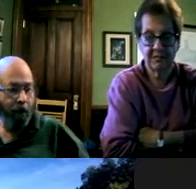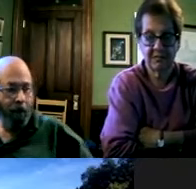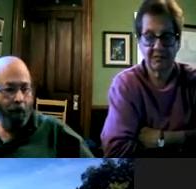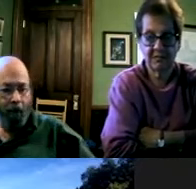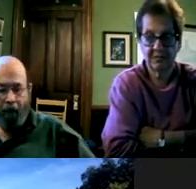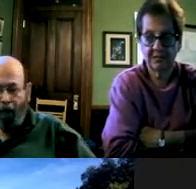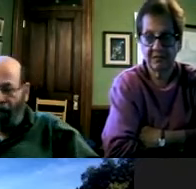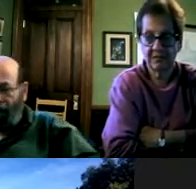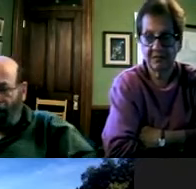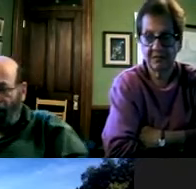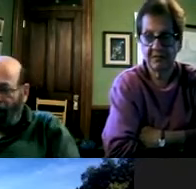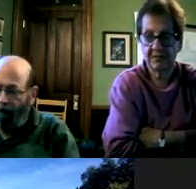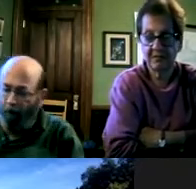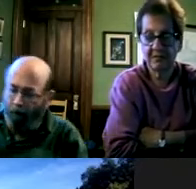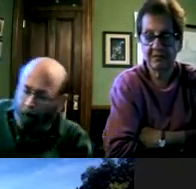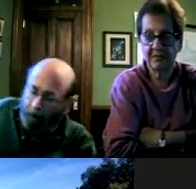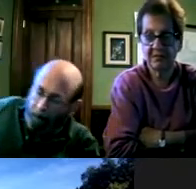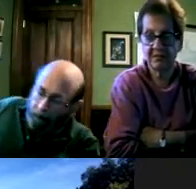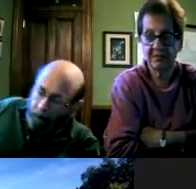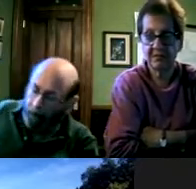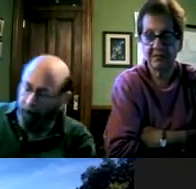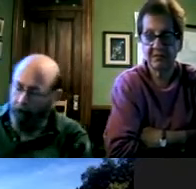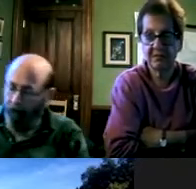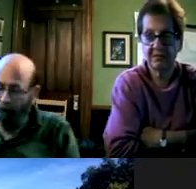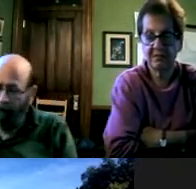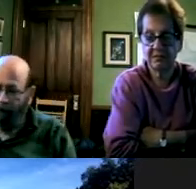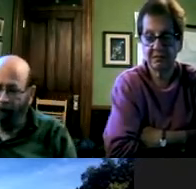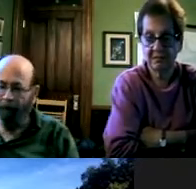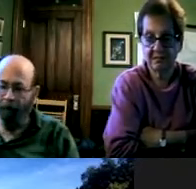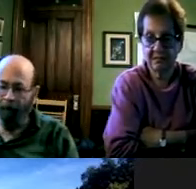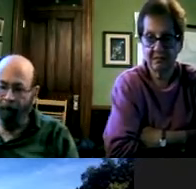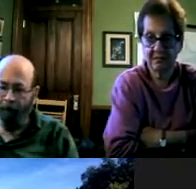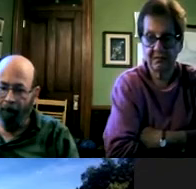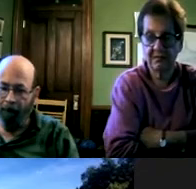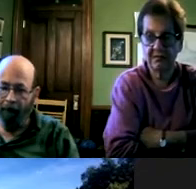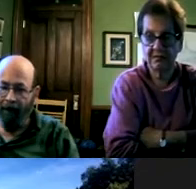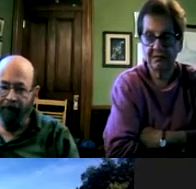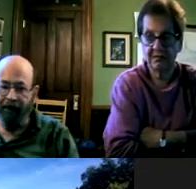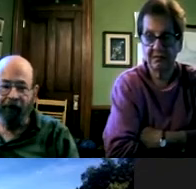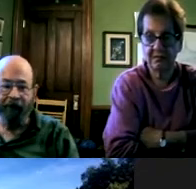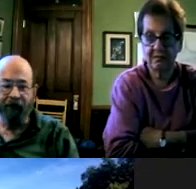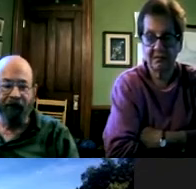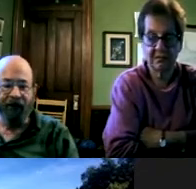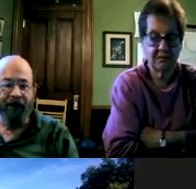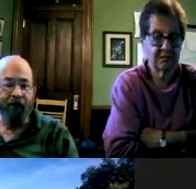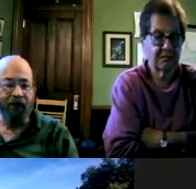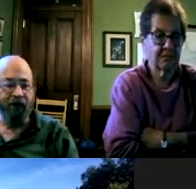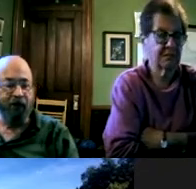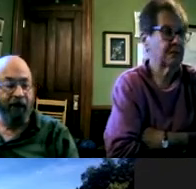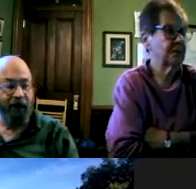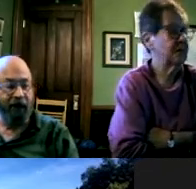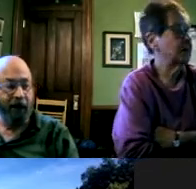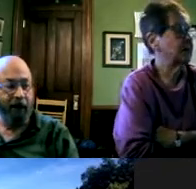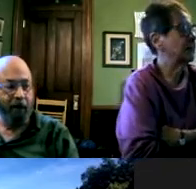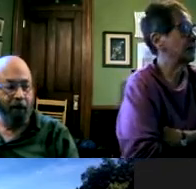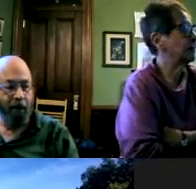a dirt path that people have beaten down to be able to get away from traffic. And I was just wondering